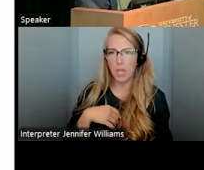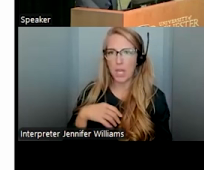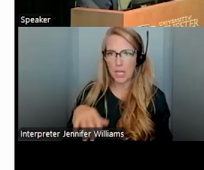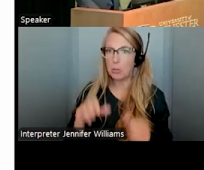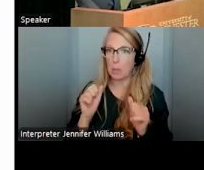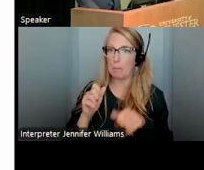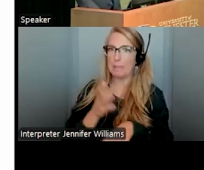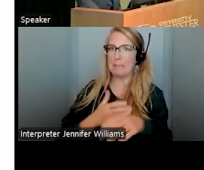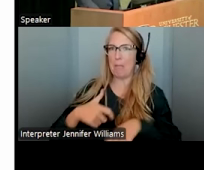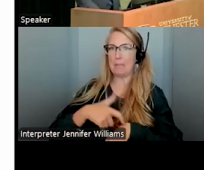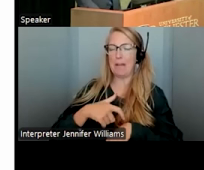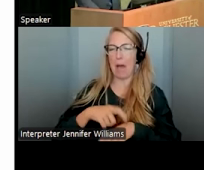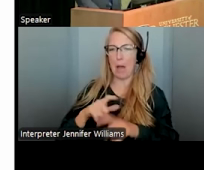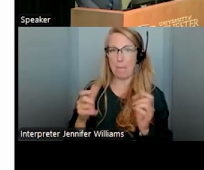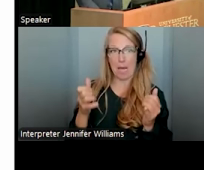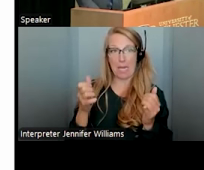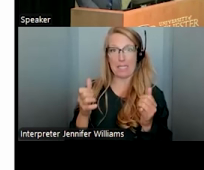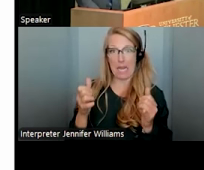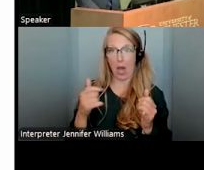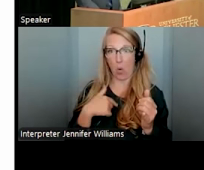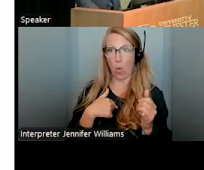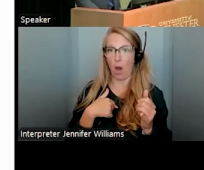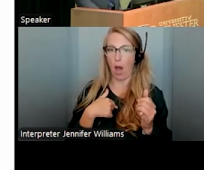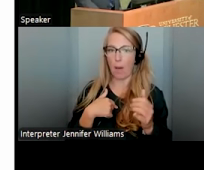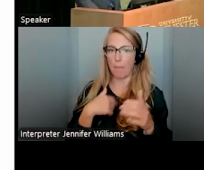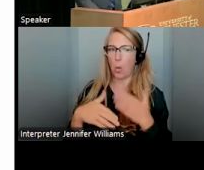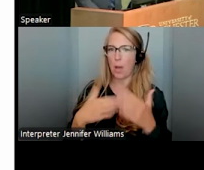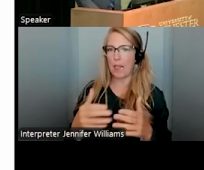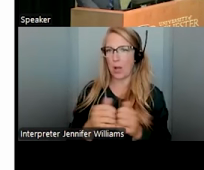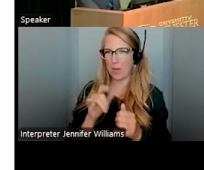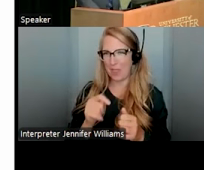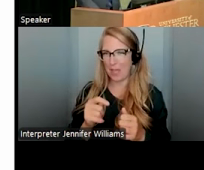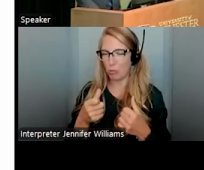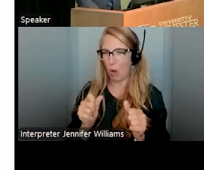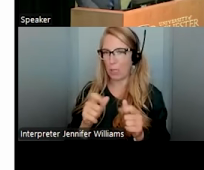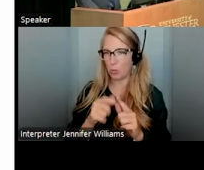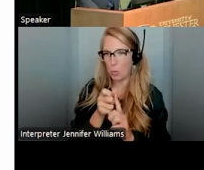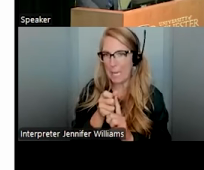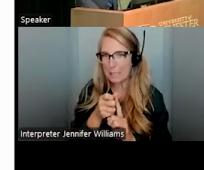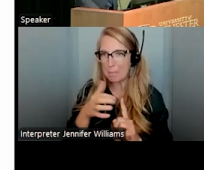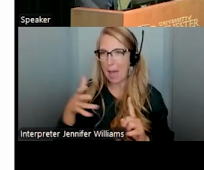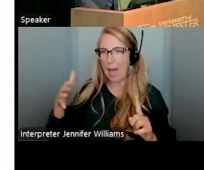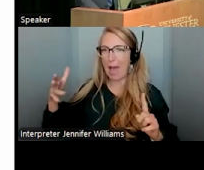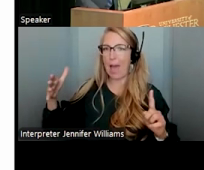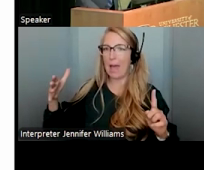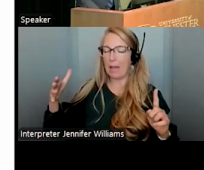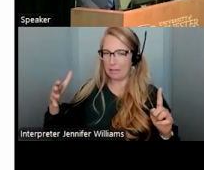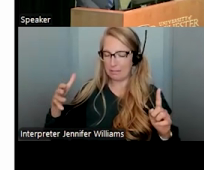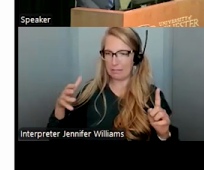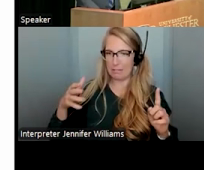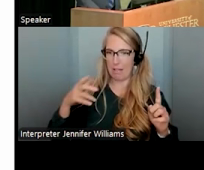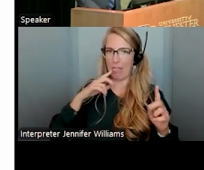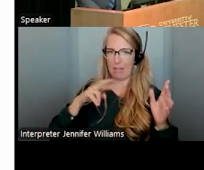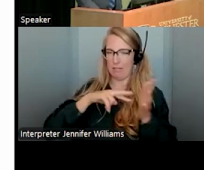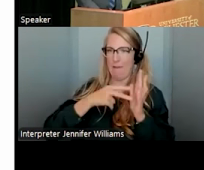now I'm completely going along with you in terms of keep expanding the boundaries of psychiatry these days.